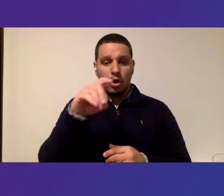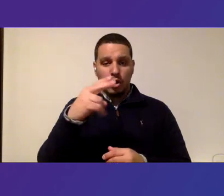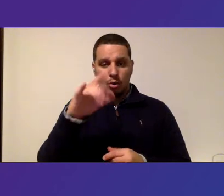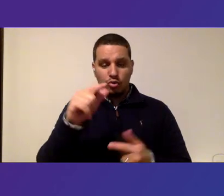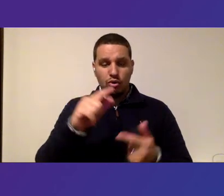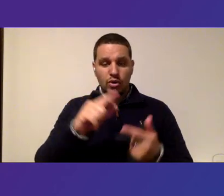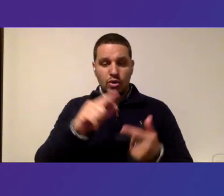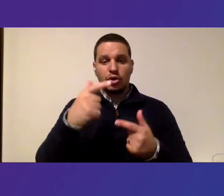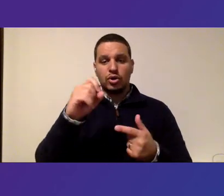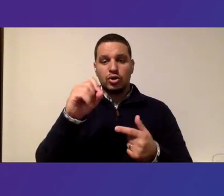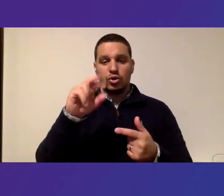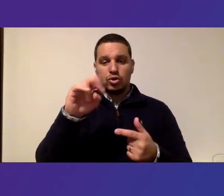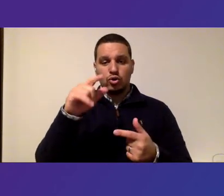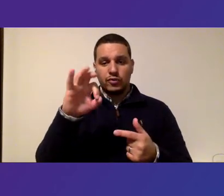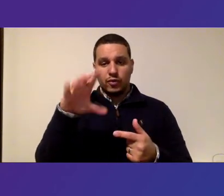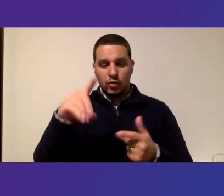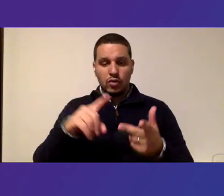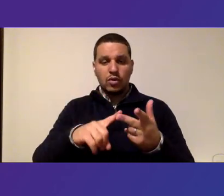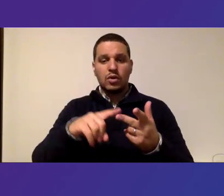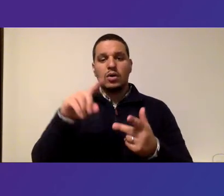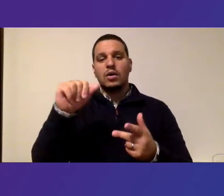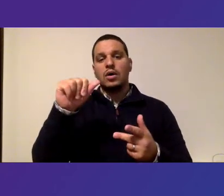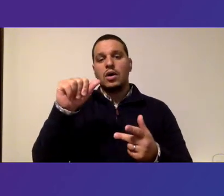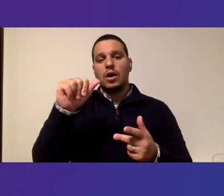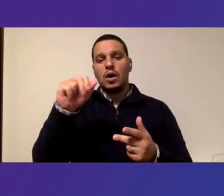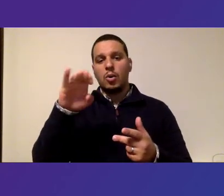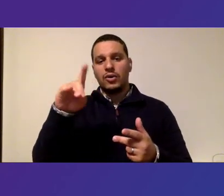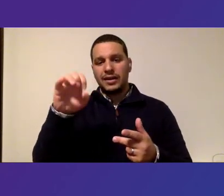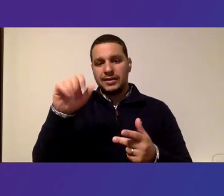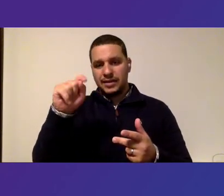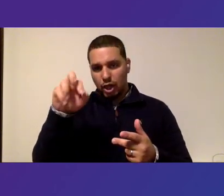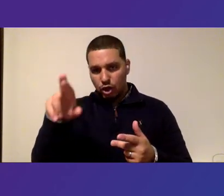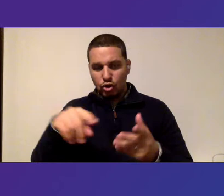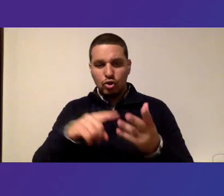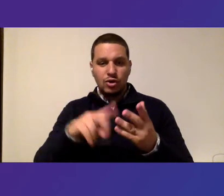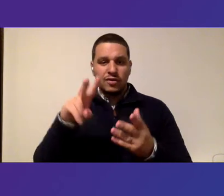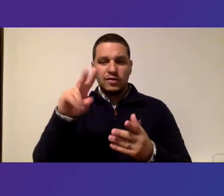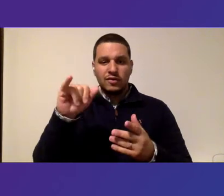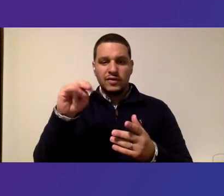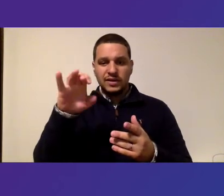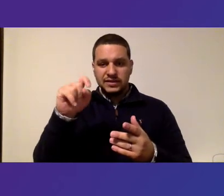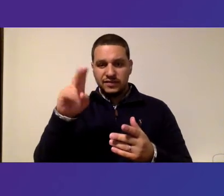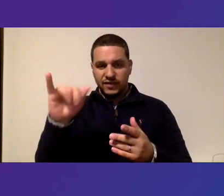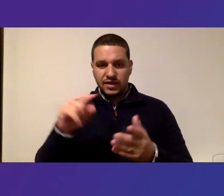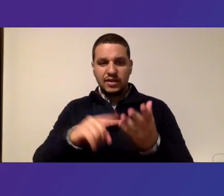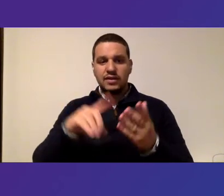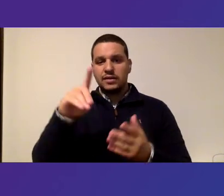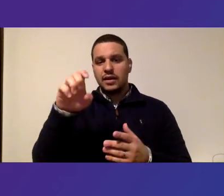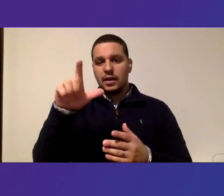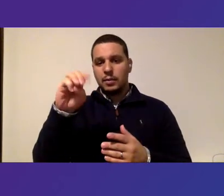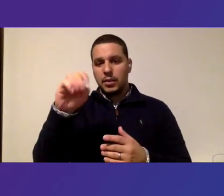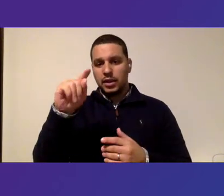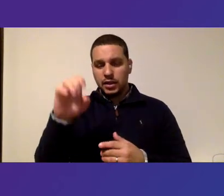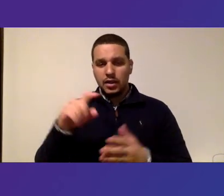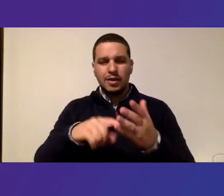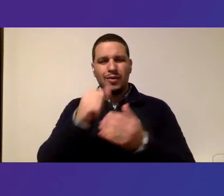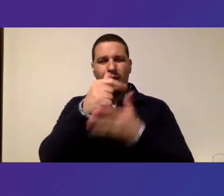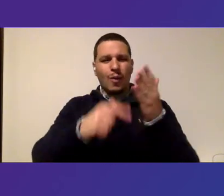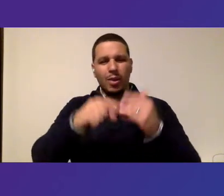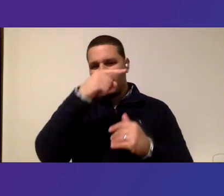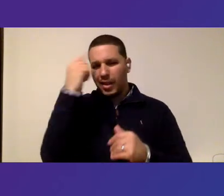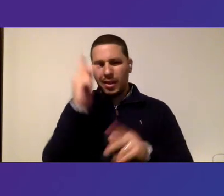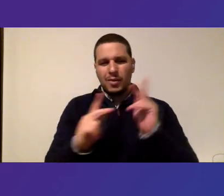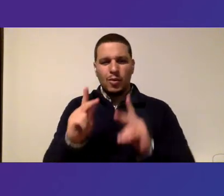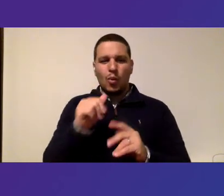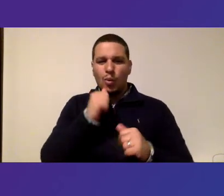McDade, and more recently, Patrick Lynn Warren Sr. and Vincent Vinnie Del Monte, and all the Black people whose lives have